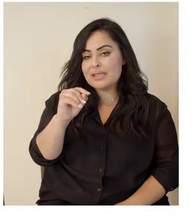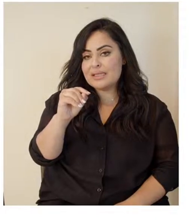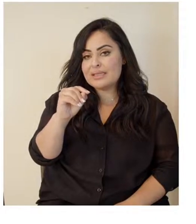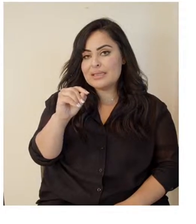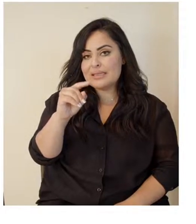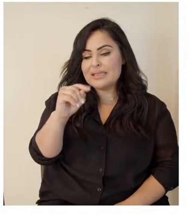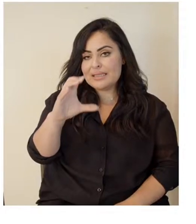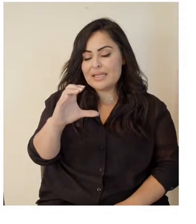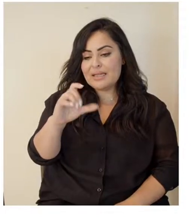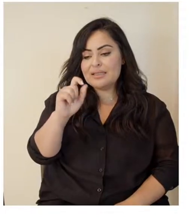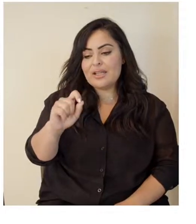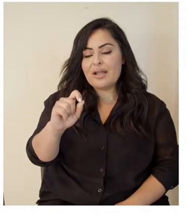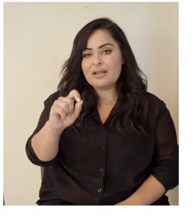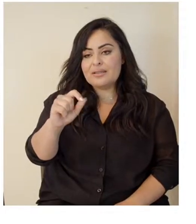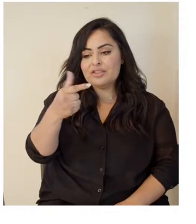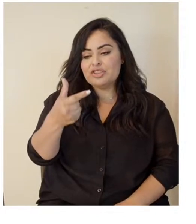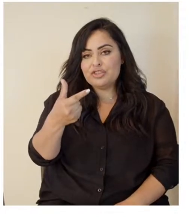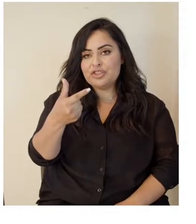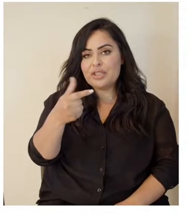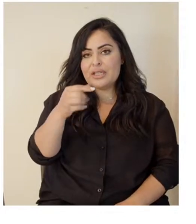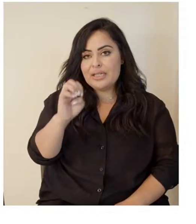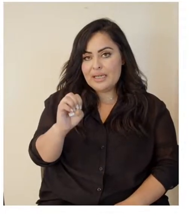PROTECT .genesis,